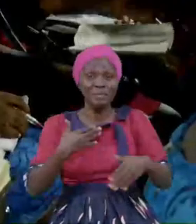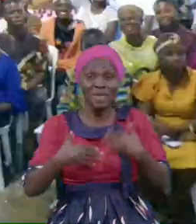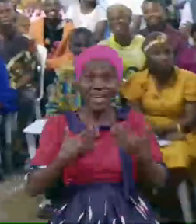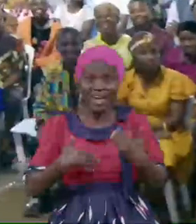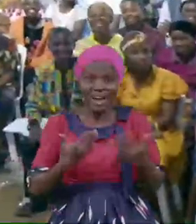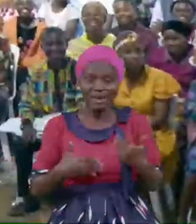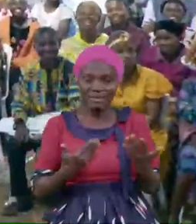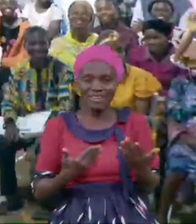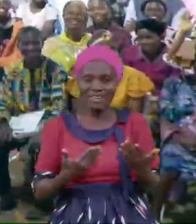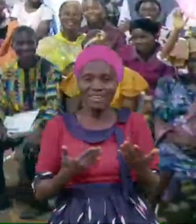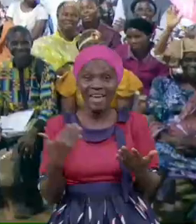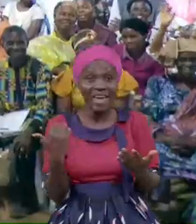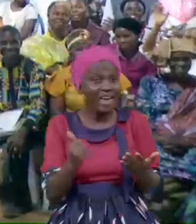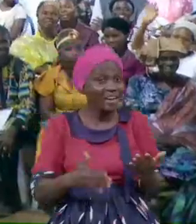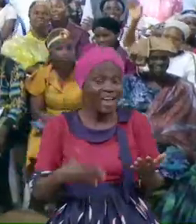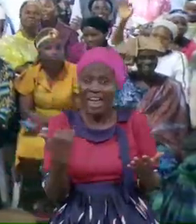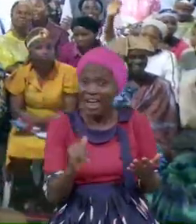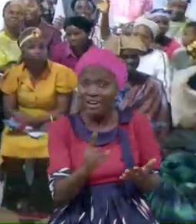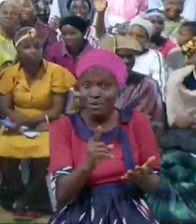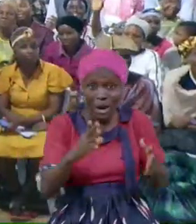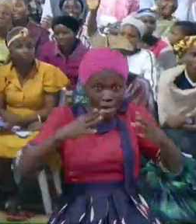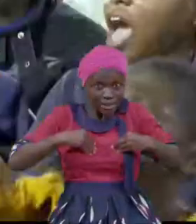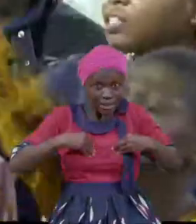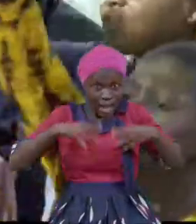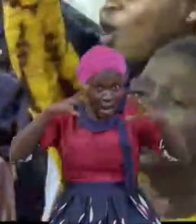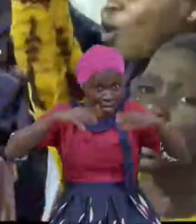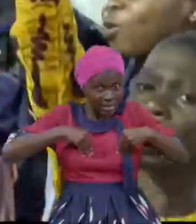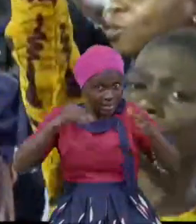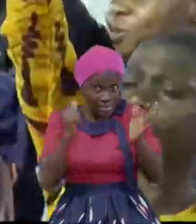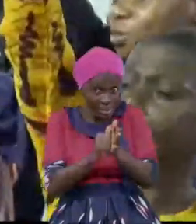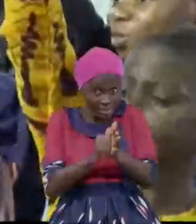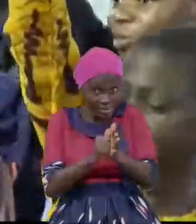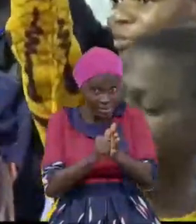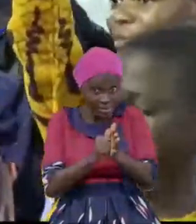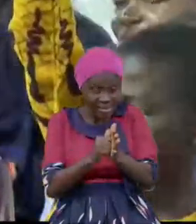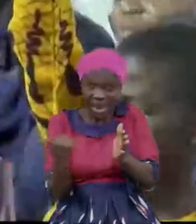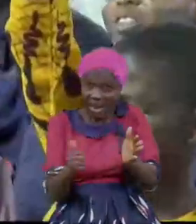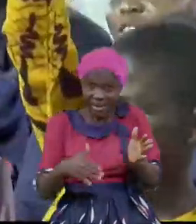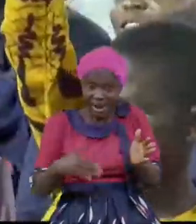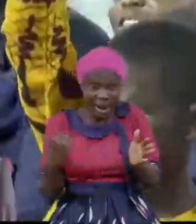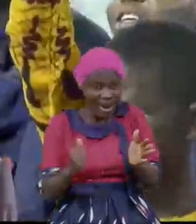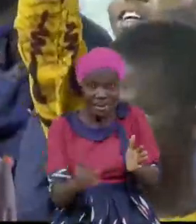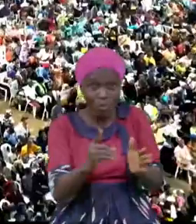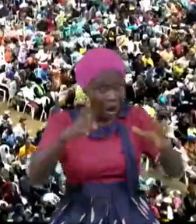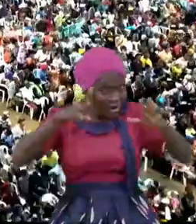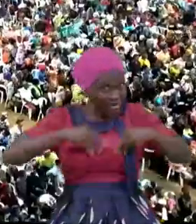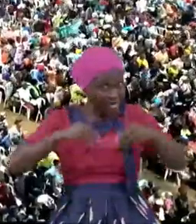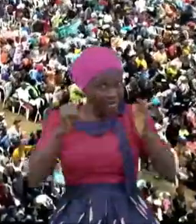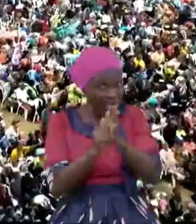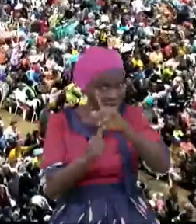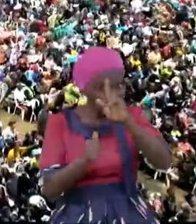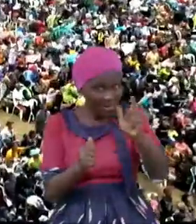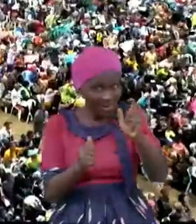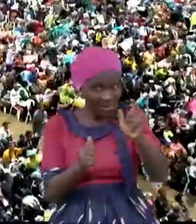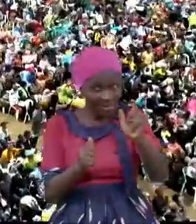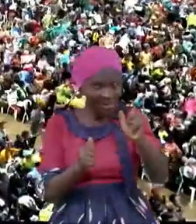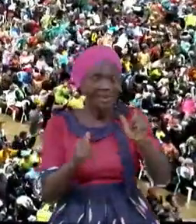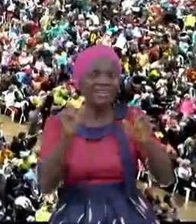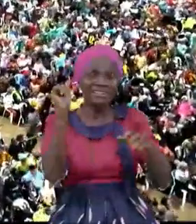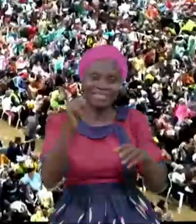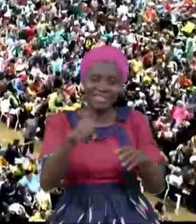Anybody accepting the offer? I said, anybody accepting the offer?